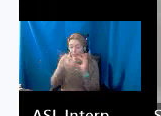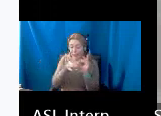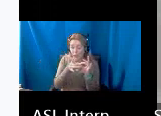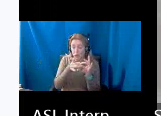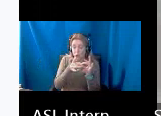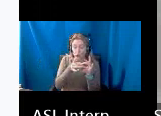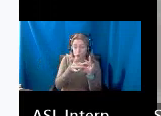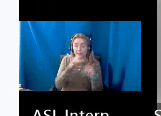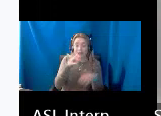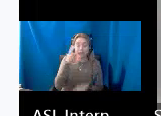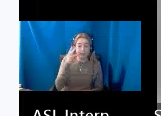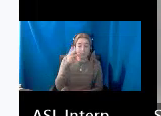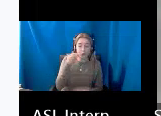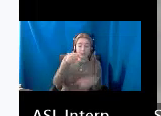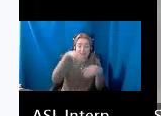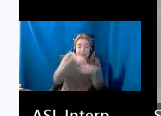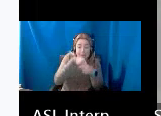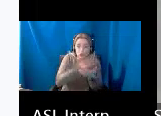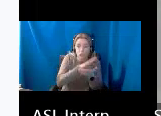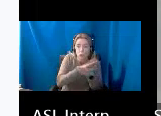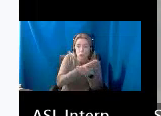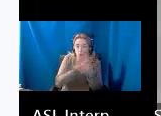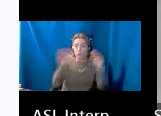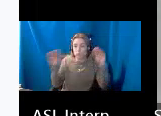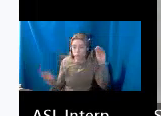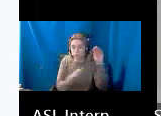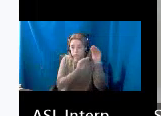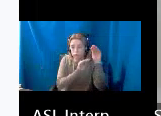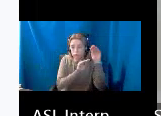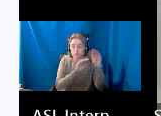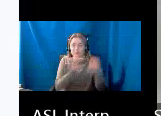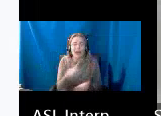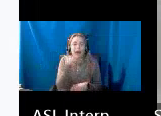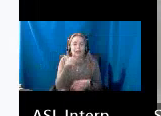Okay, we'll get to another heading here.